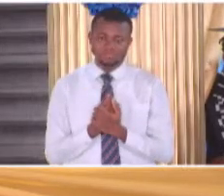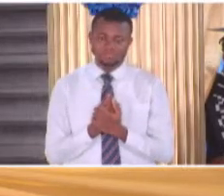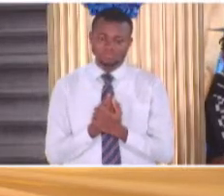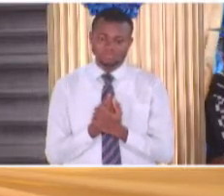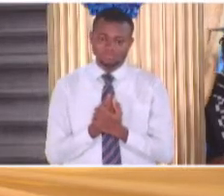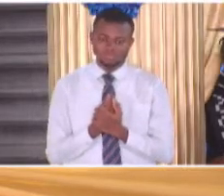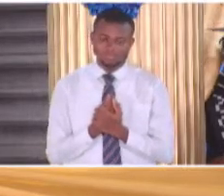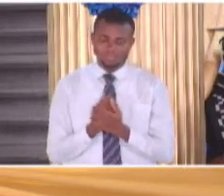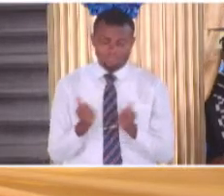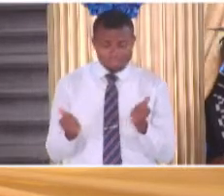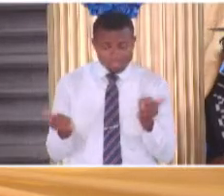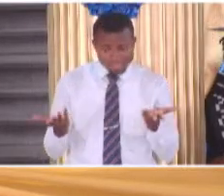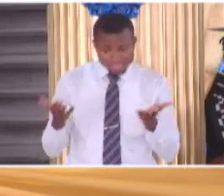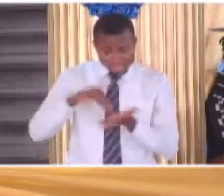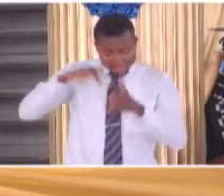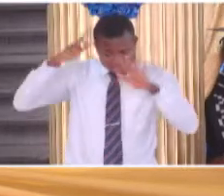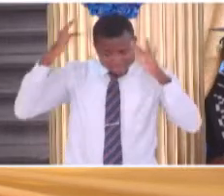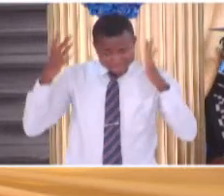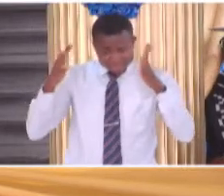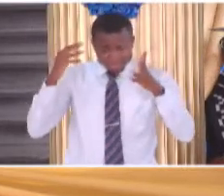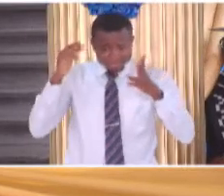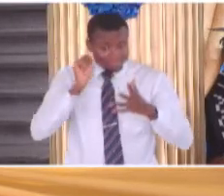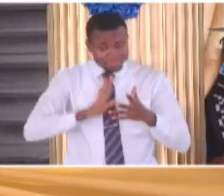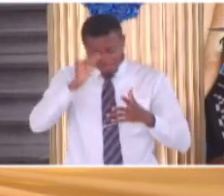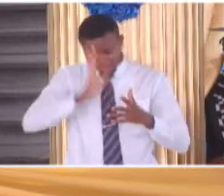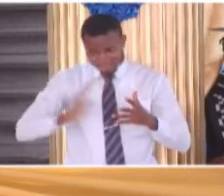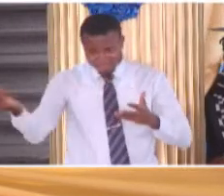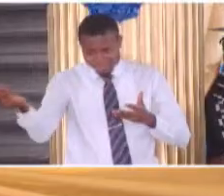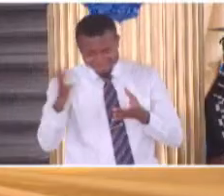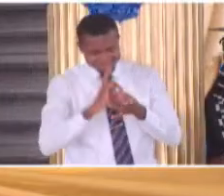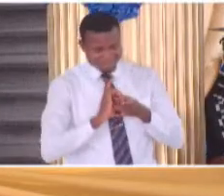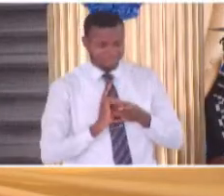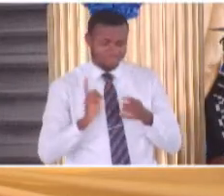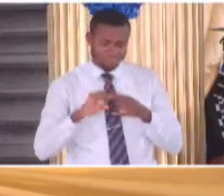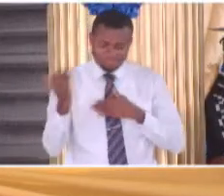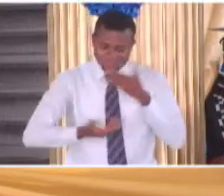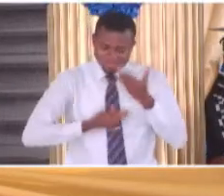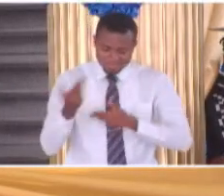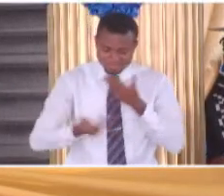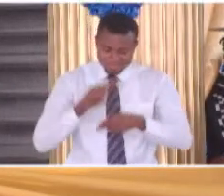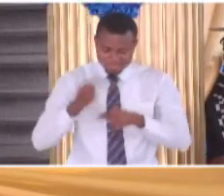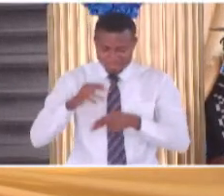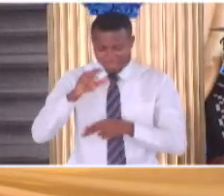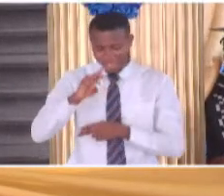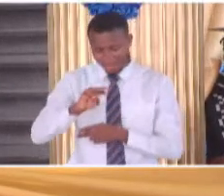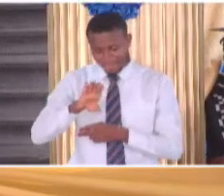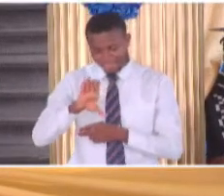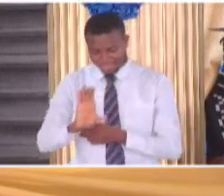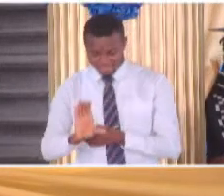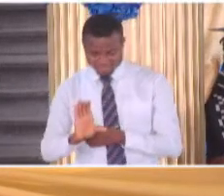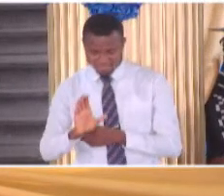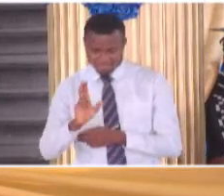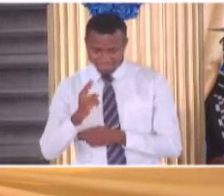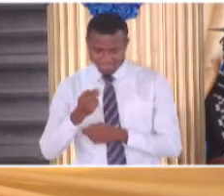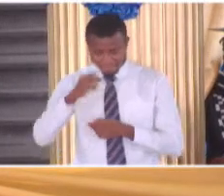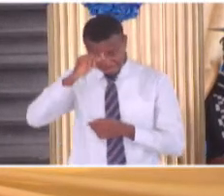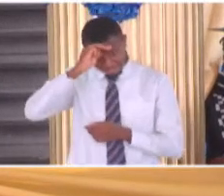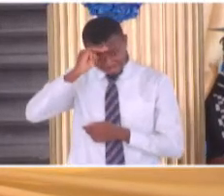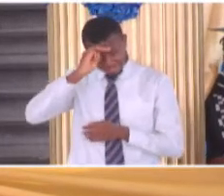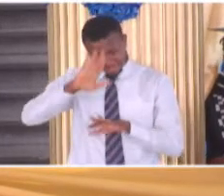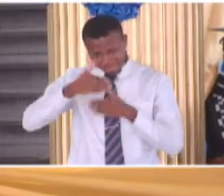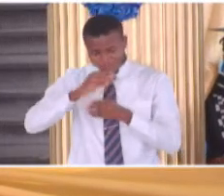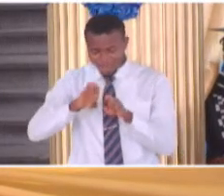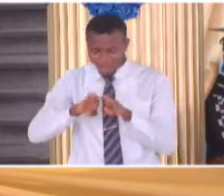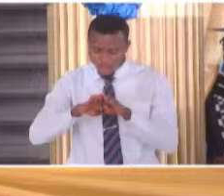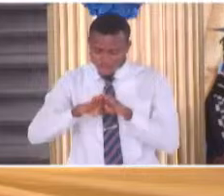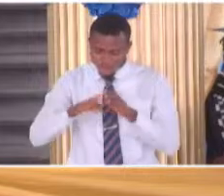With a round of applause, ladies and gentlemen, join me in welcoming Mr. Michael Owusu-Ansah to deliver the opening remarks